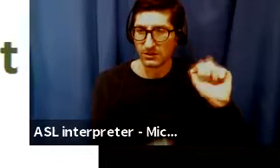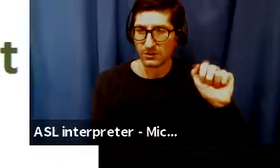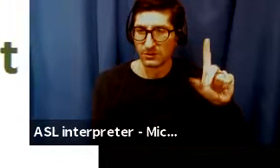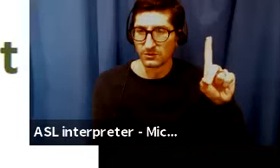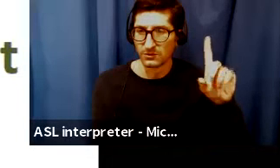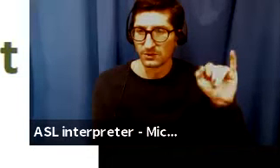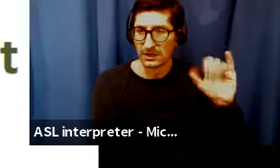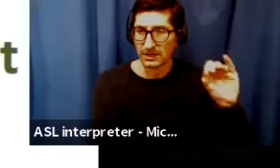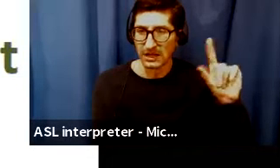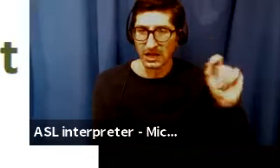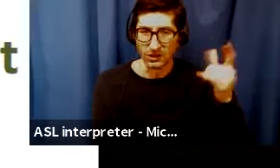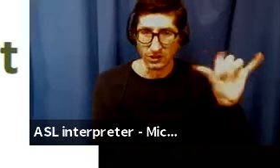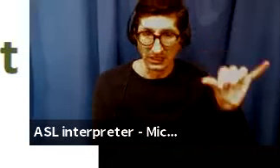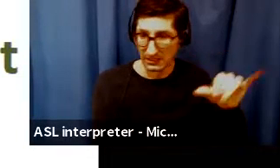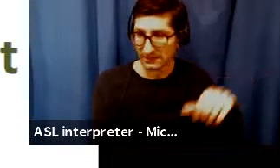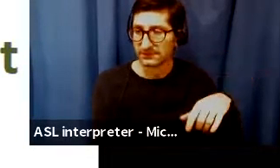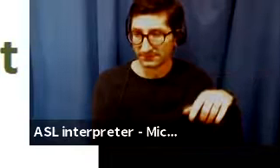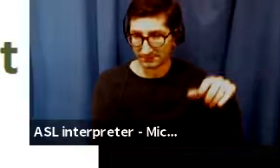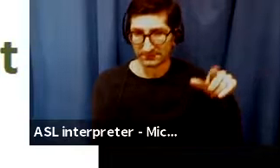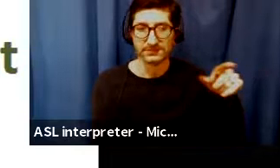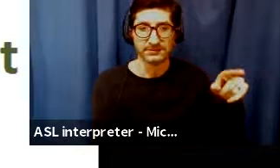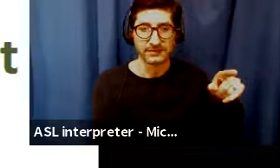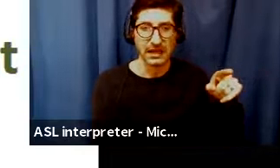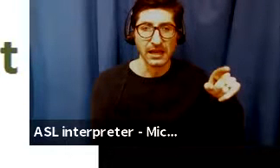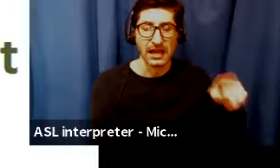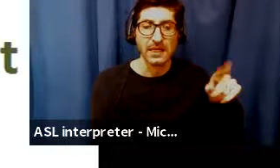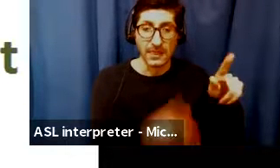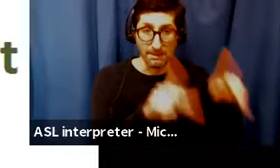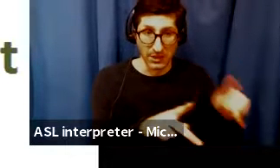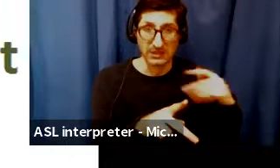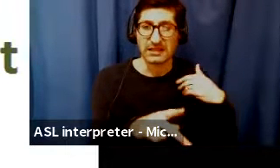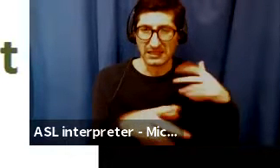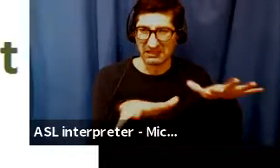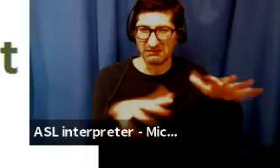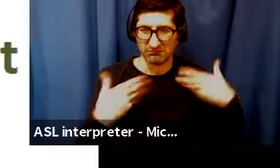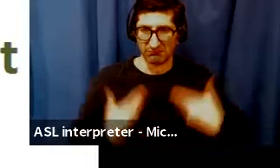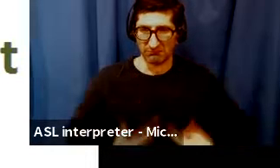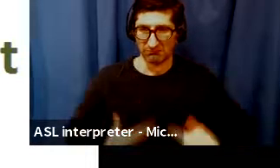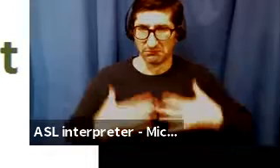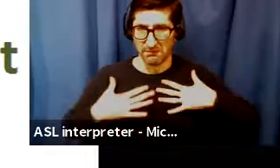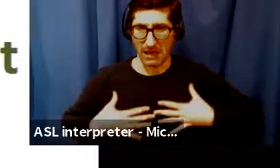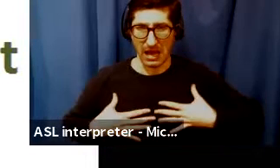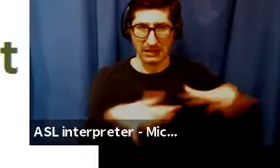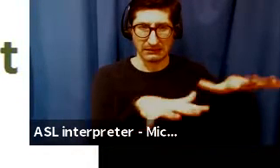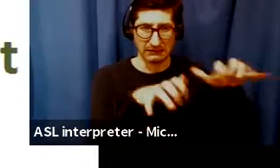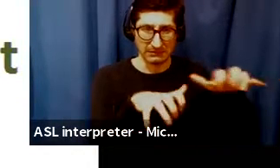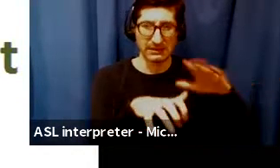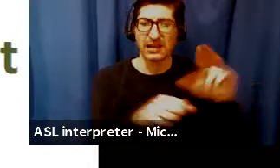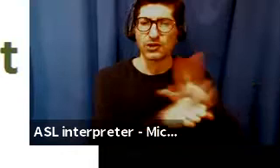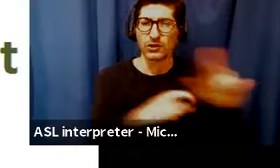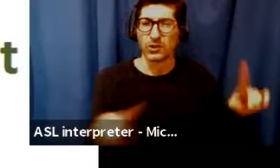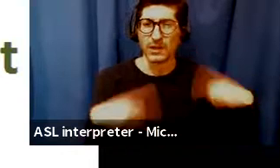complainant has paraplegia and uses a wheelchair, and she needed assistance to transfer to the bone density